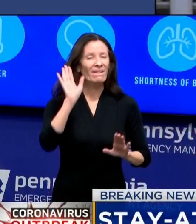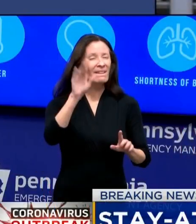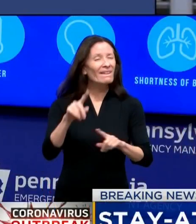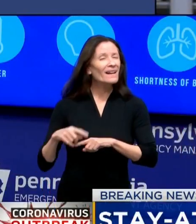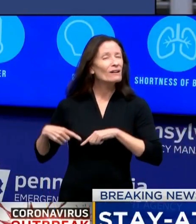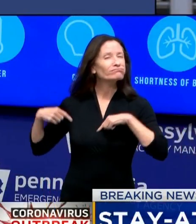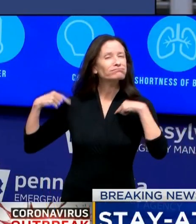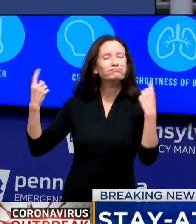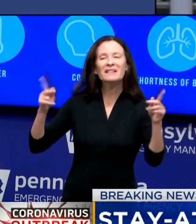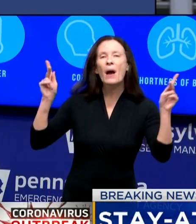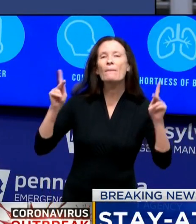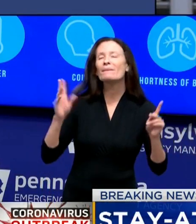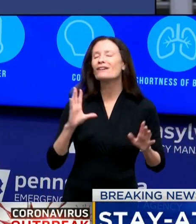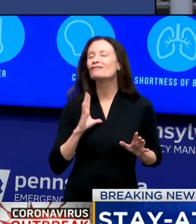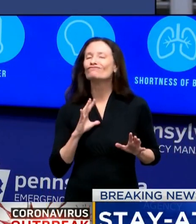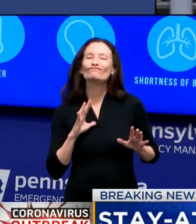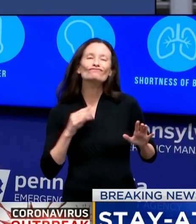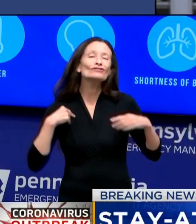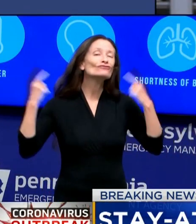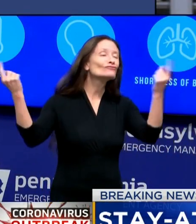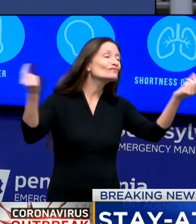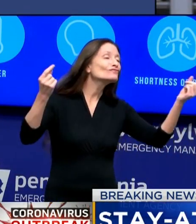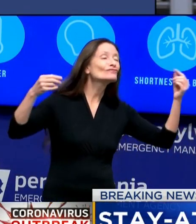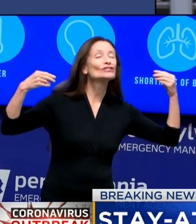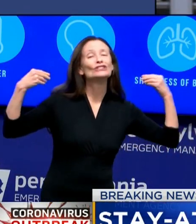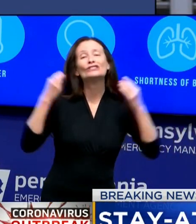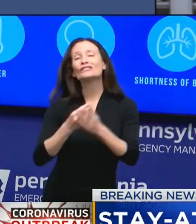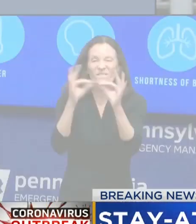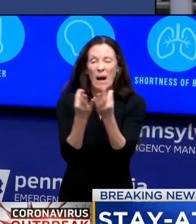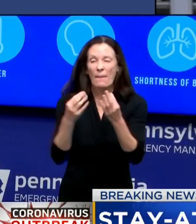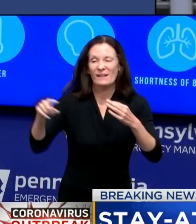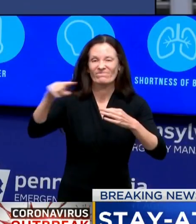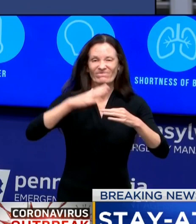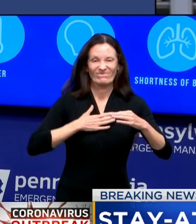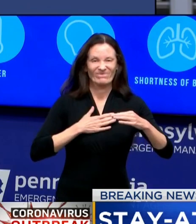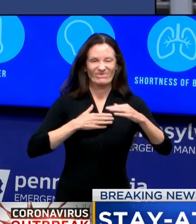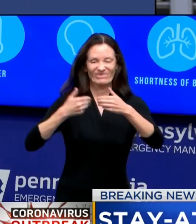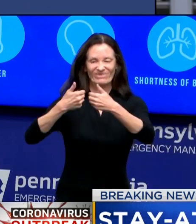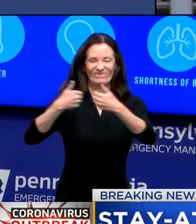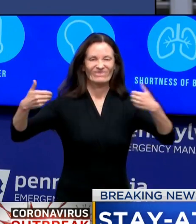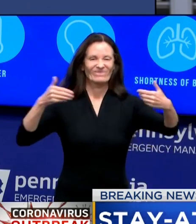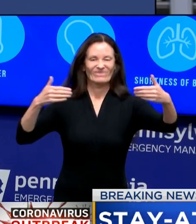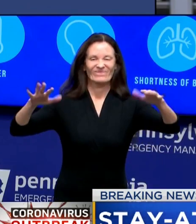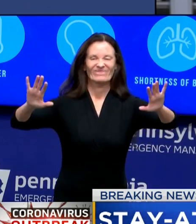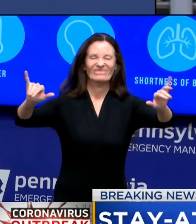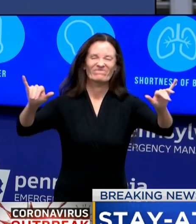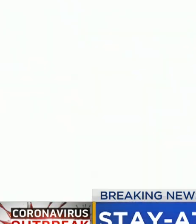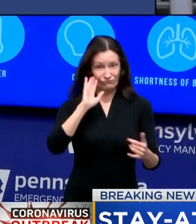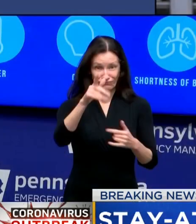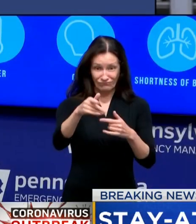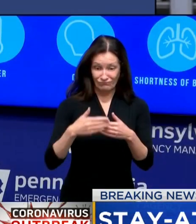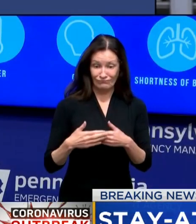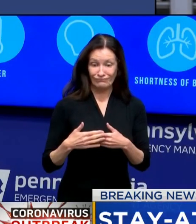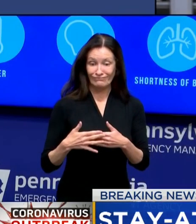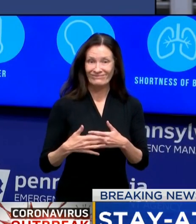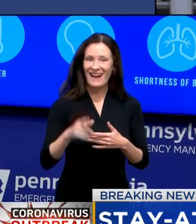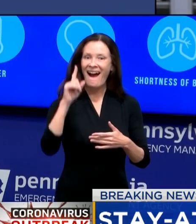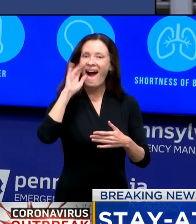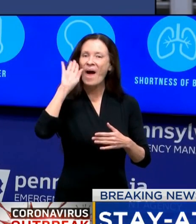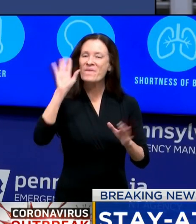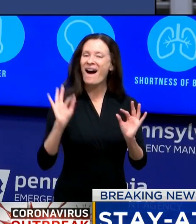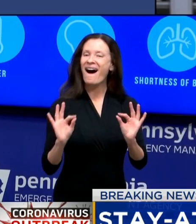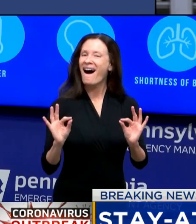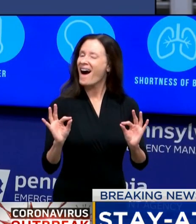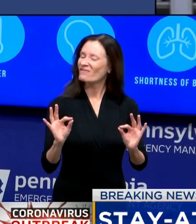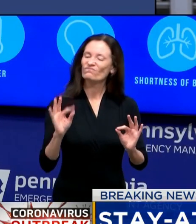if we want to save lives, we must distance ourselves socially. This is not a request I make lightly. The point is, before we